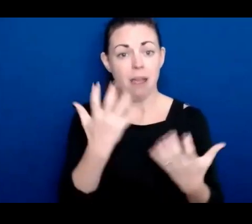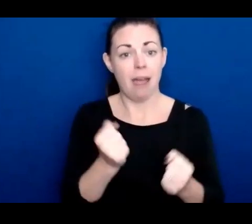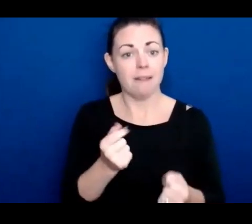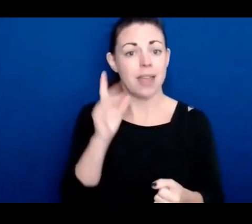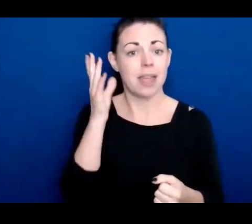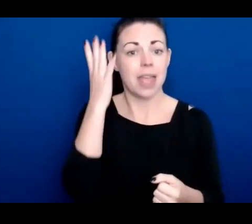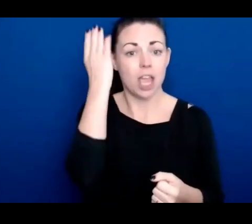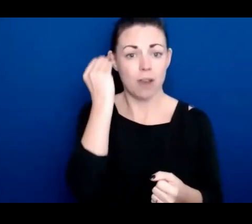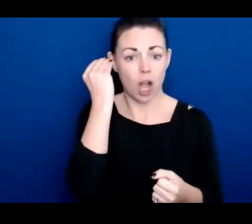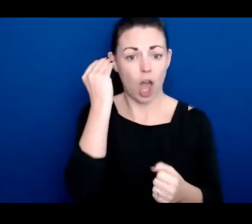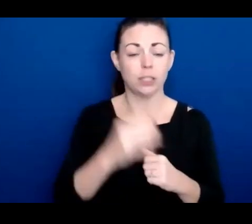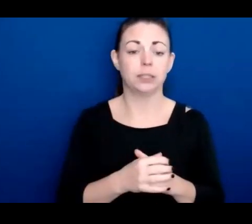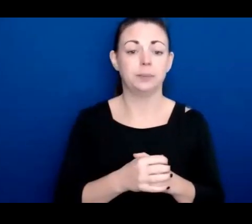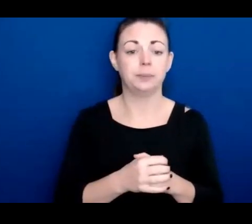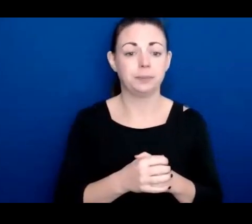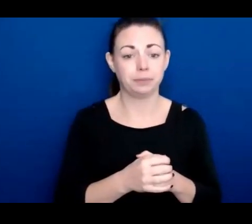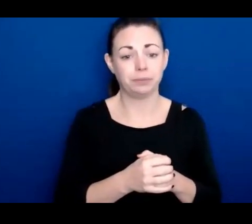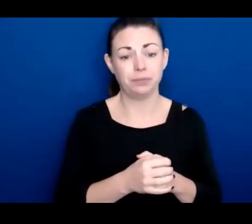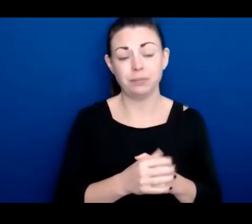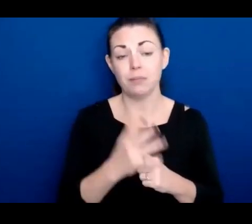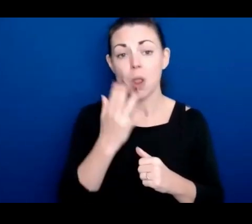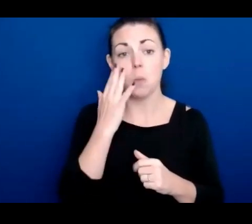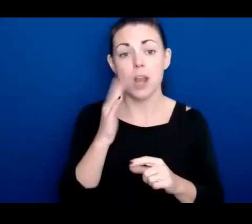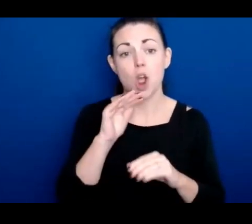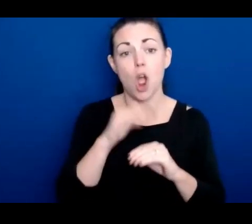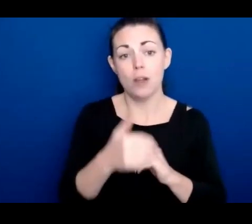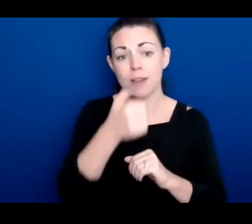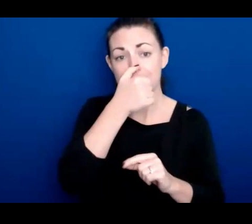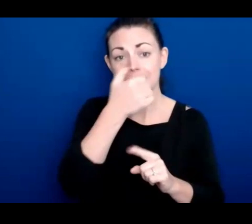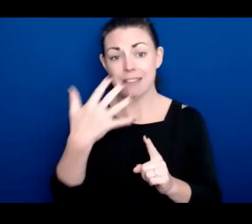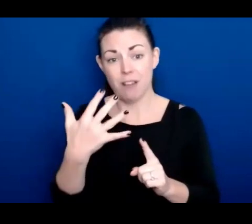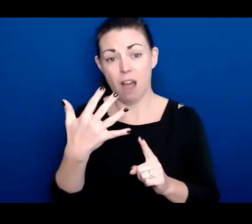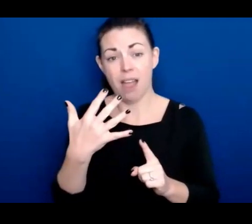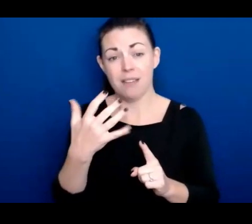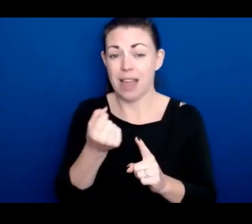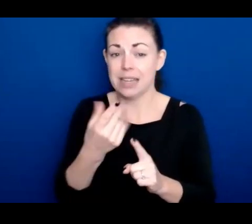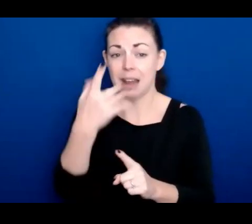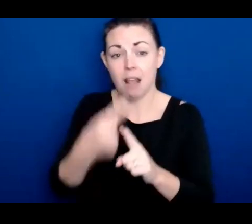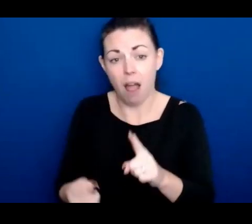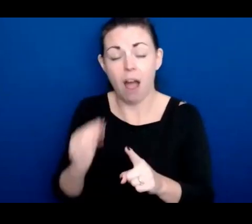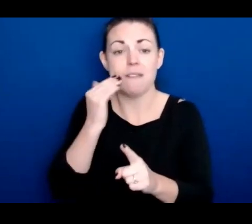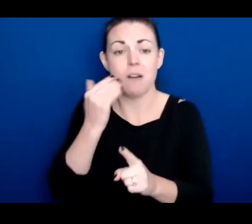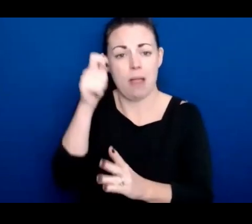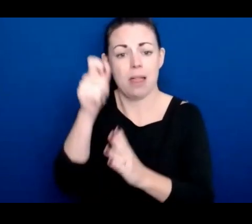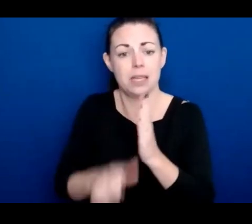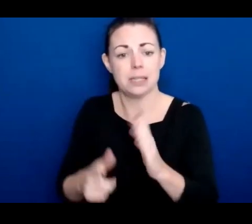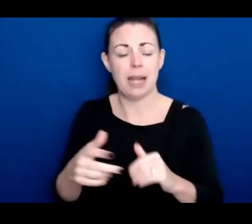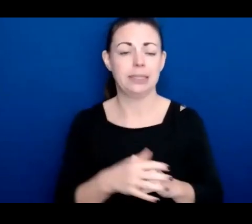of 65, basically people around 42% will have a disability. Next slide, please, Tom.